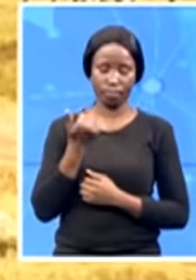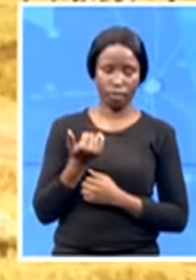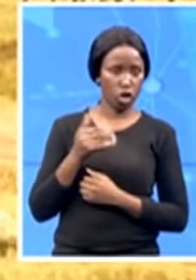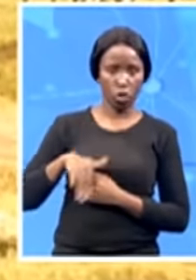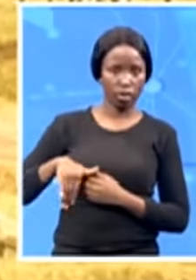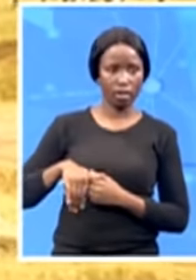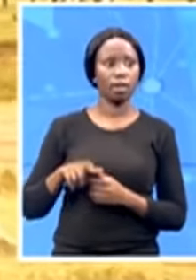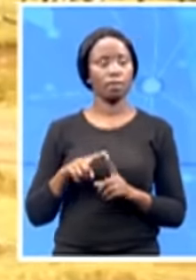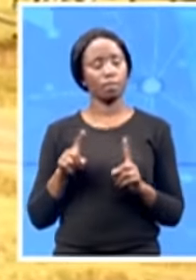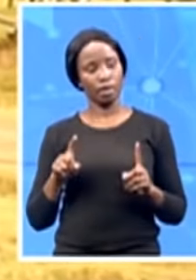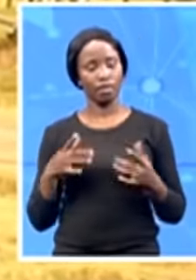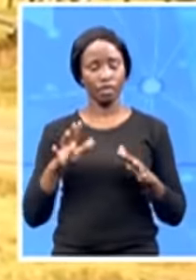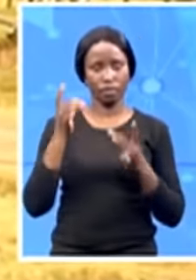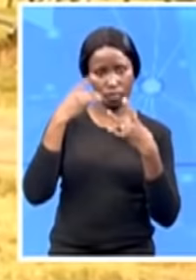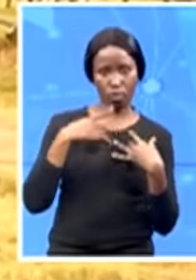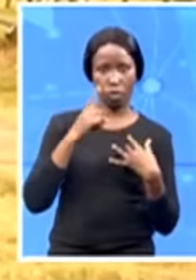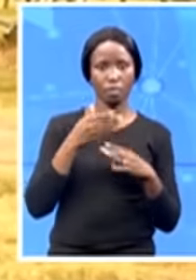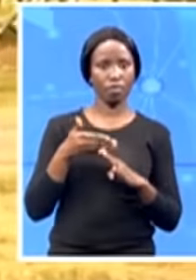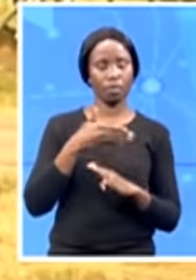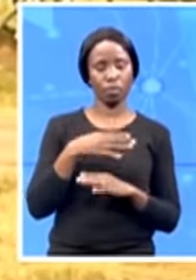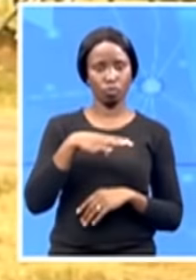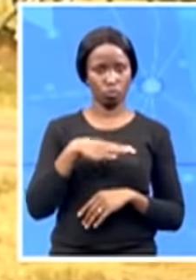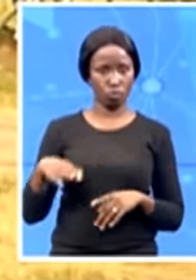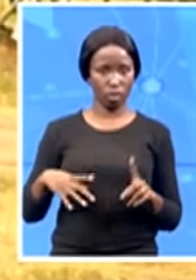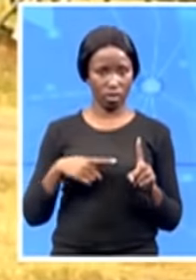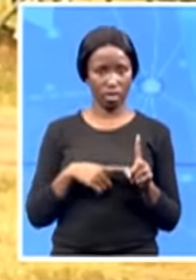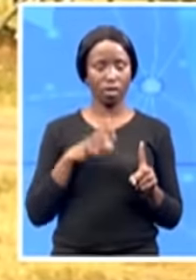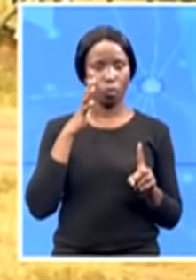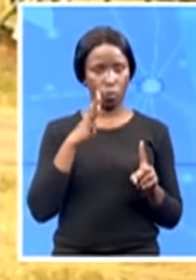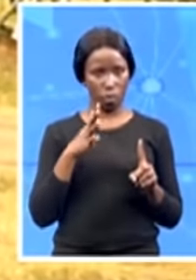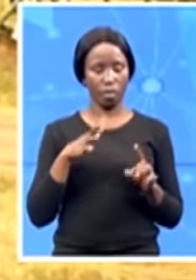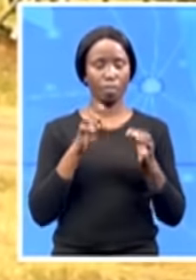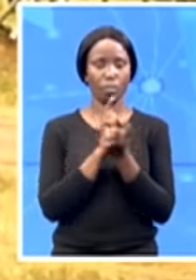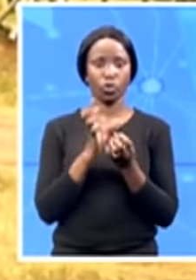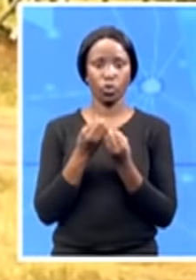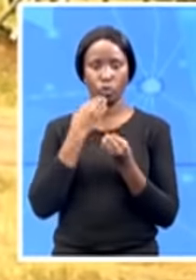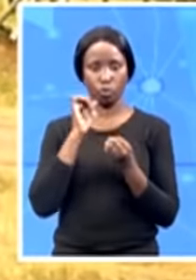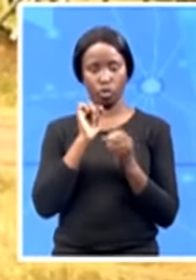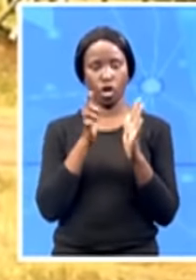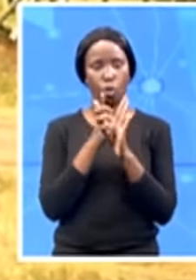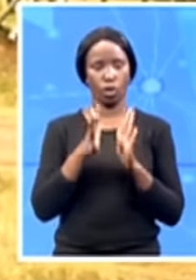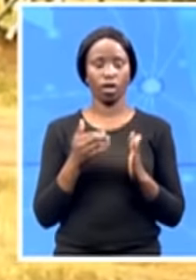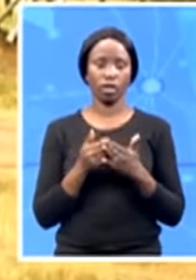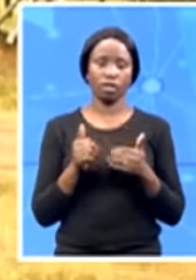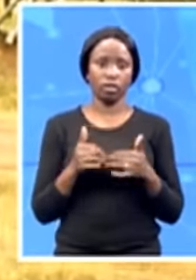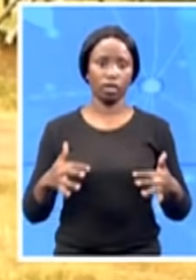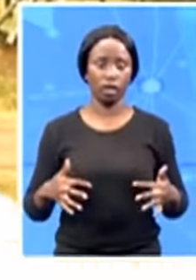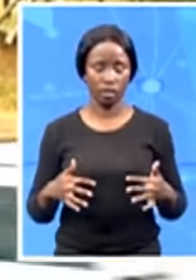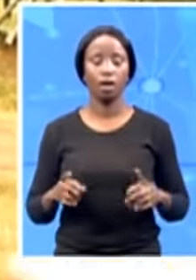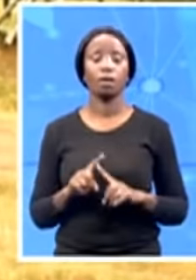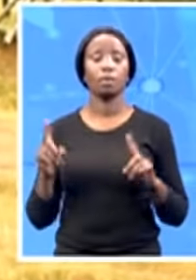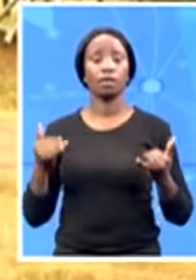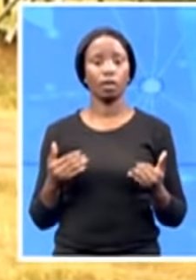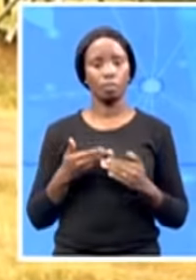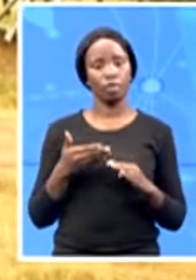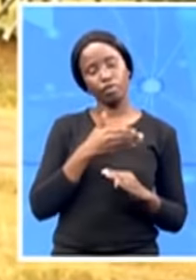president was going to be meeting with his attorneys to study the judgment. In fact, before speaking to Edward Zuma yesterday, he had said to us that